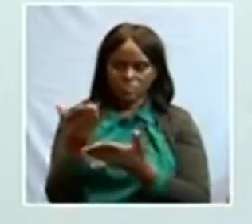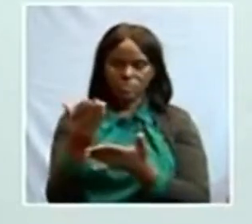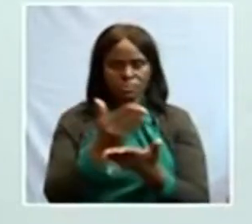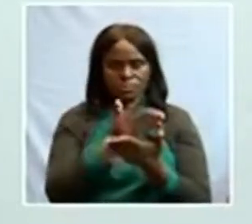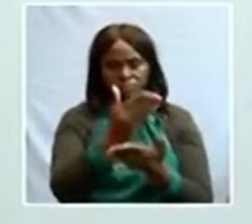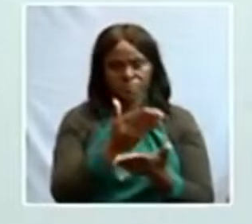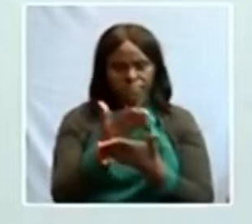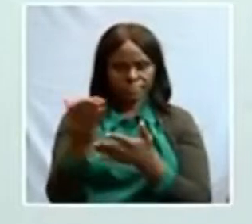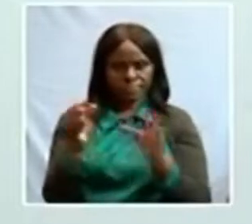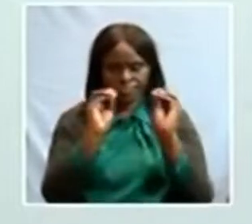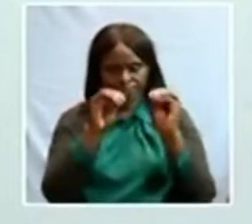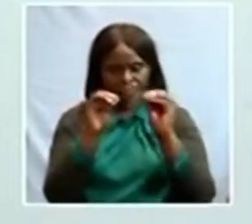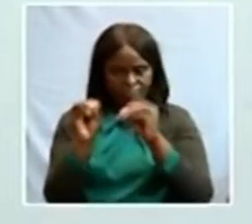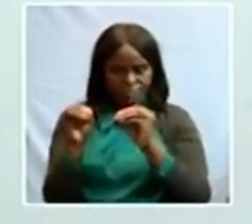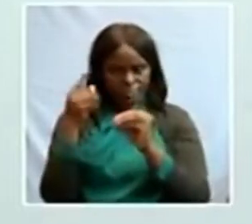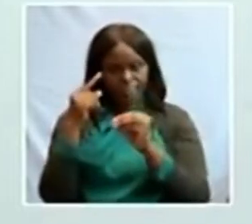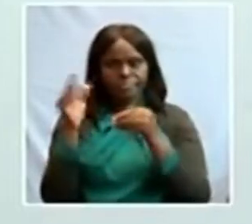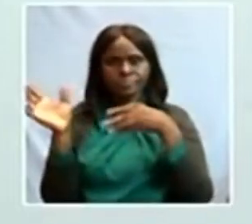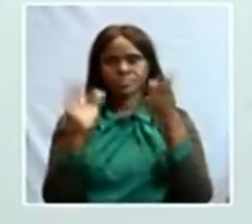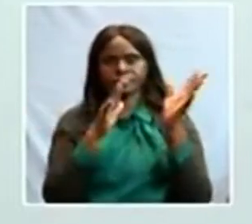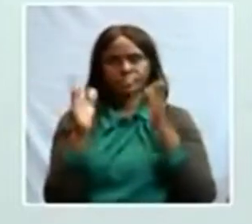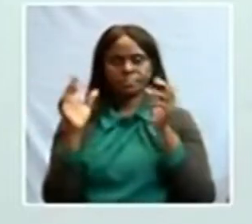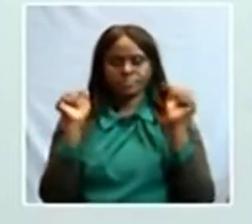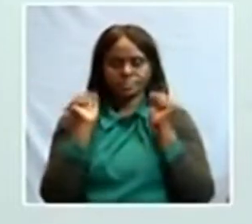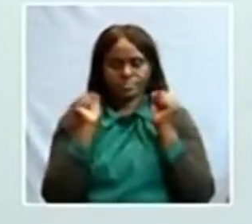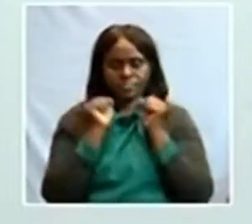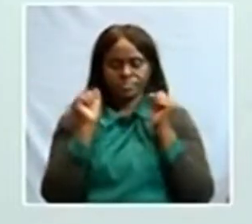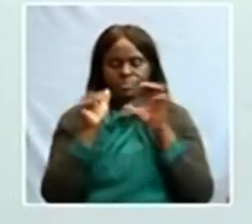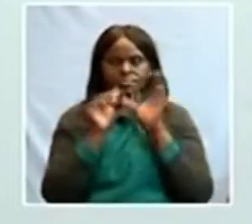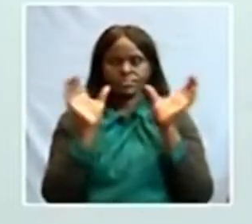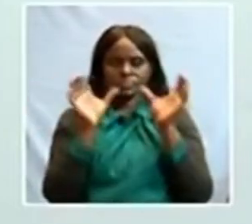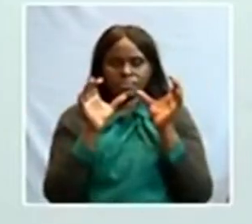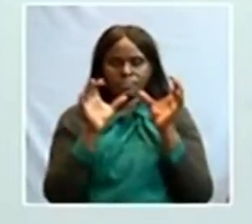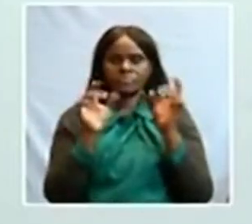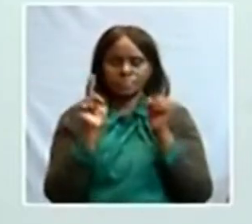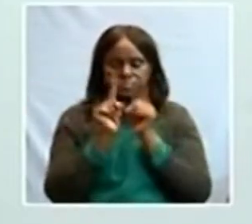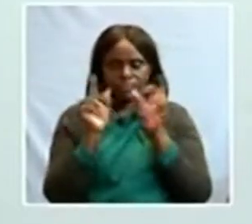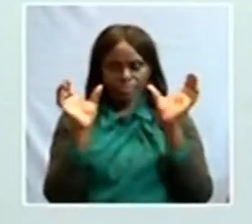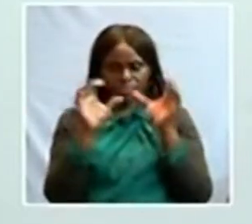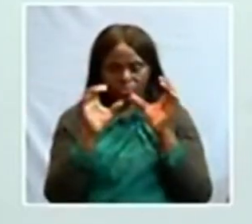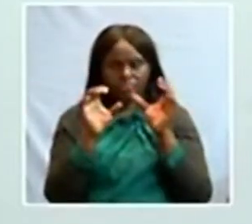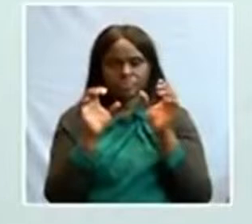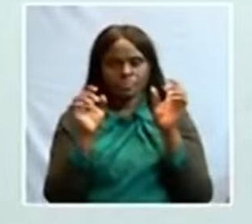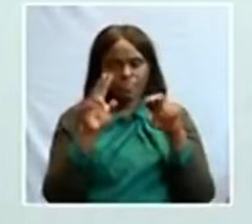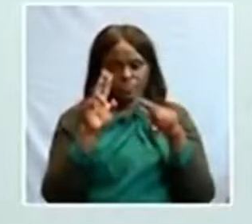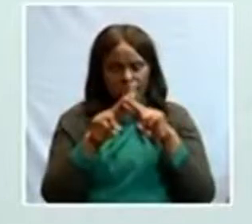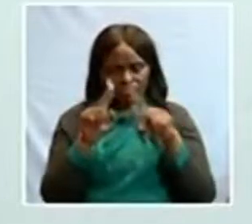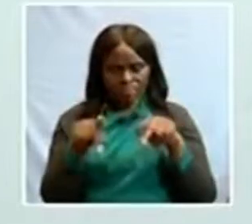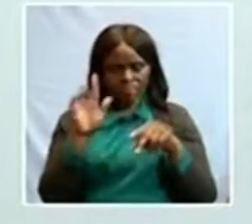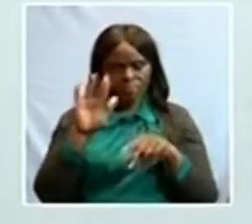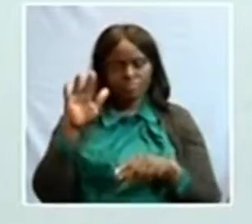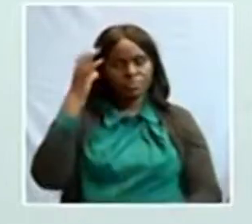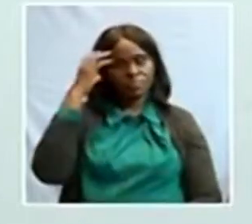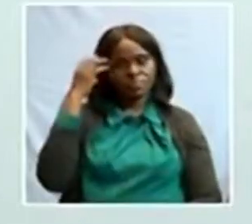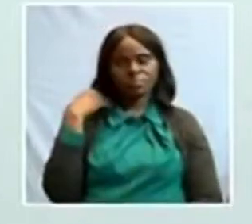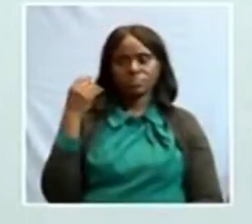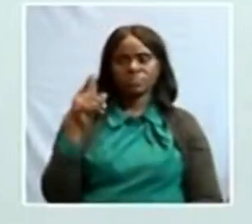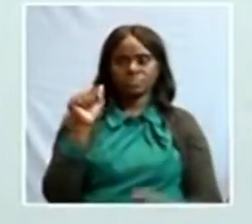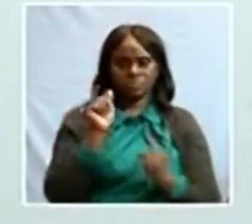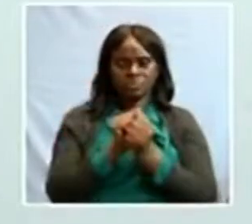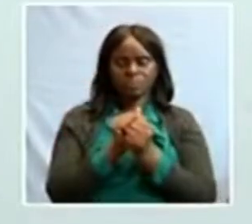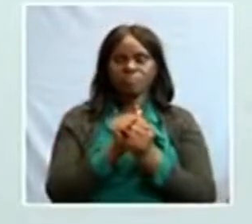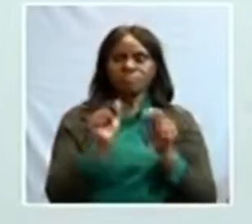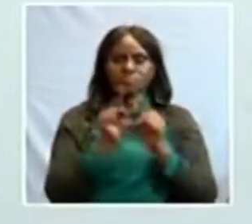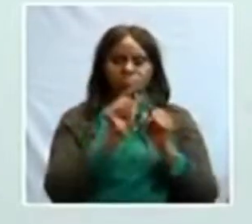and installation of air cons in the council chamber and council chairman's office, and also